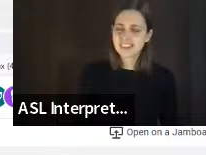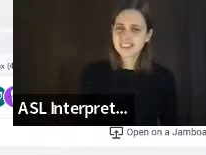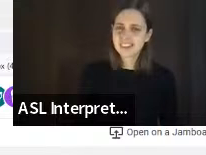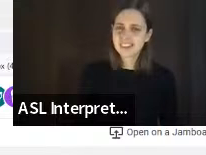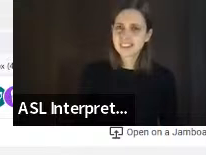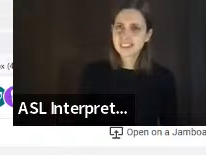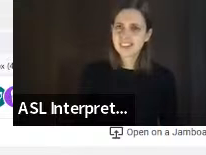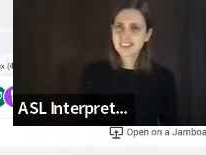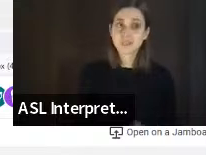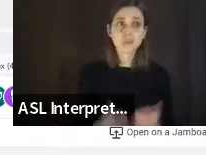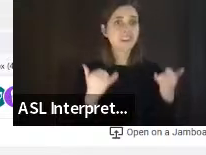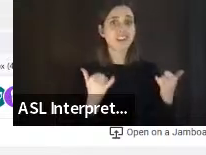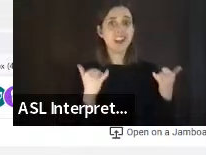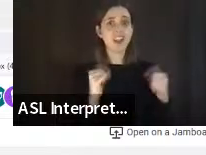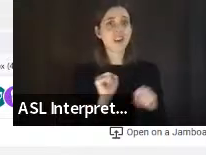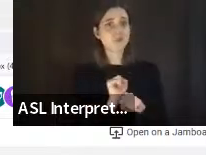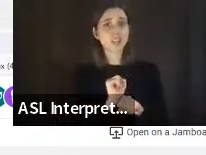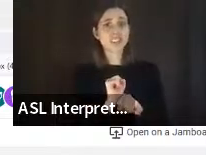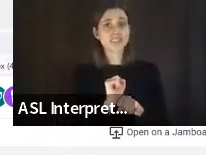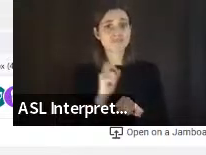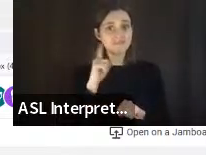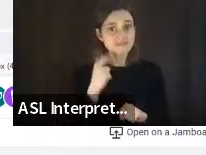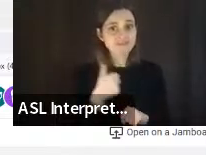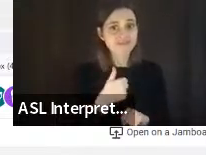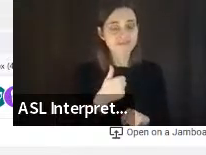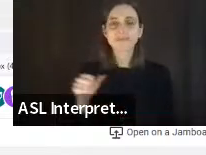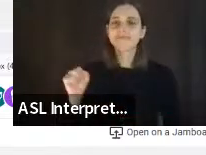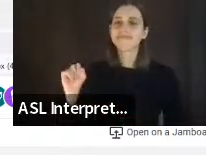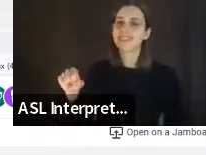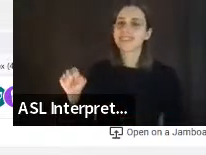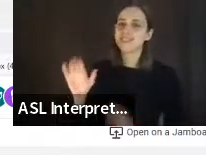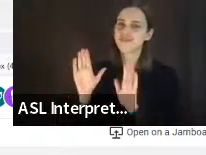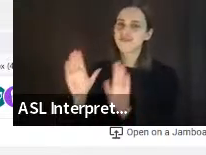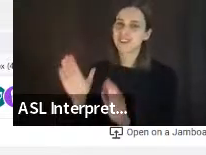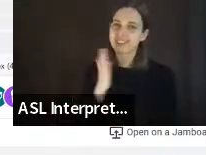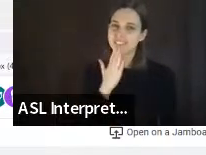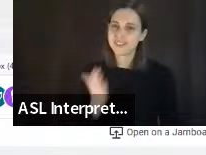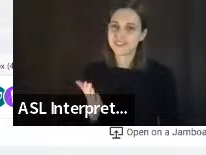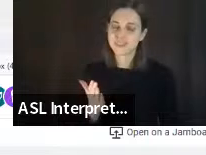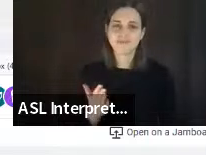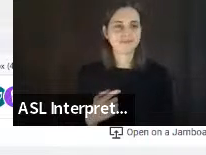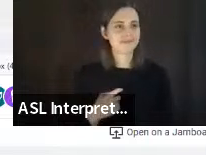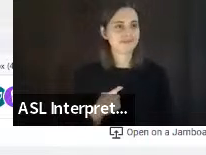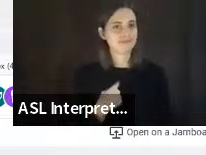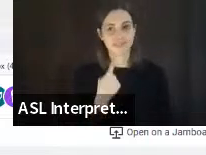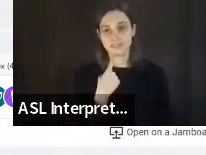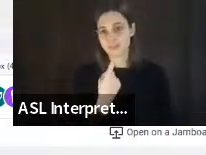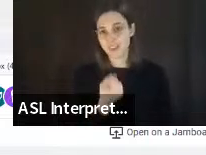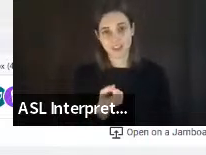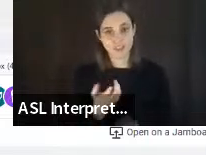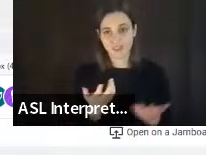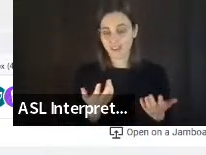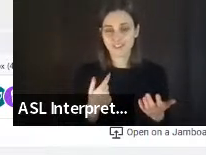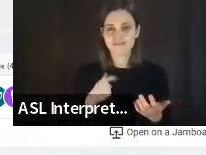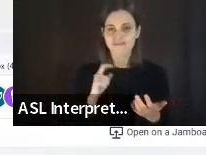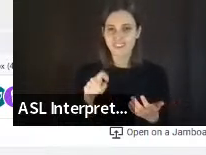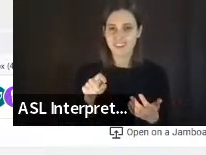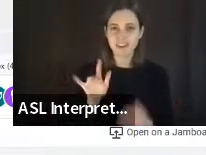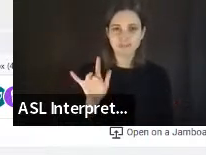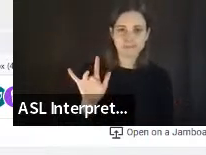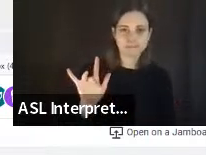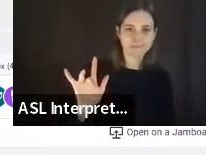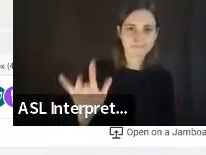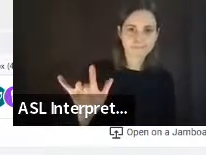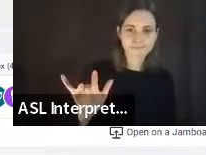How about now? Great. Thank you so much. Good. I'm telling you, there is a special button I need to push every time